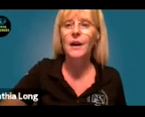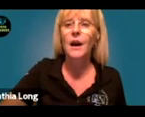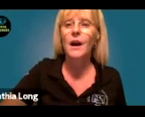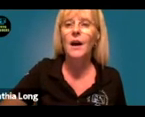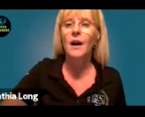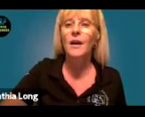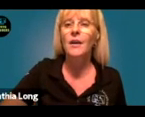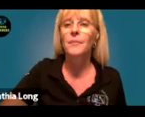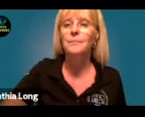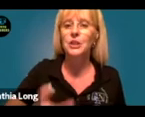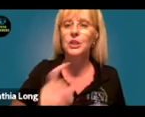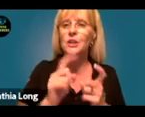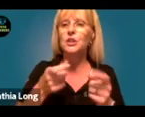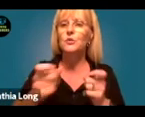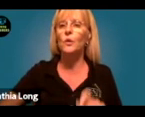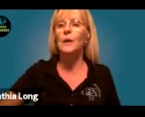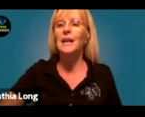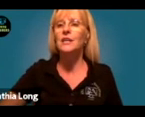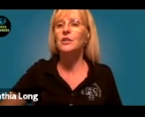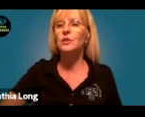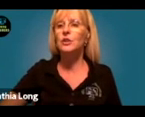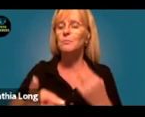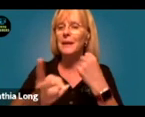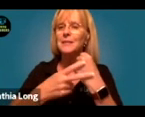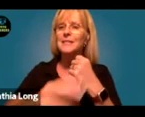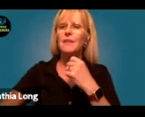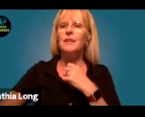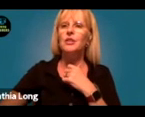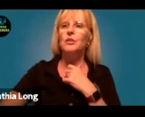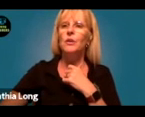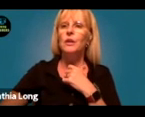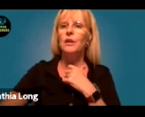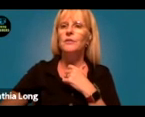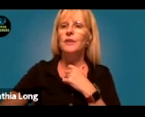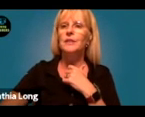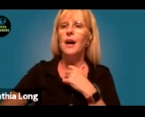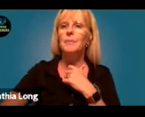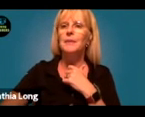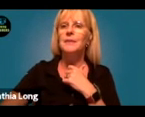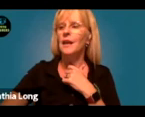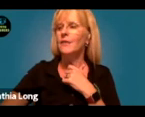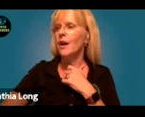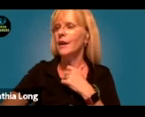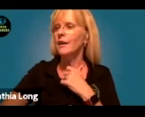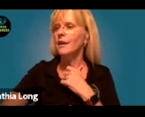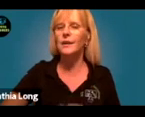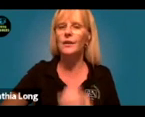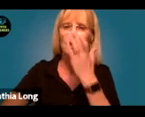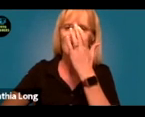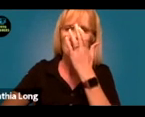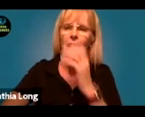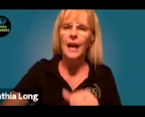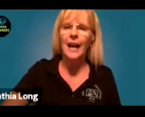me change control. So to be able to save this, you're going to go to the very top, this save icon right